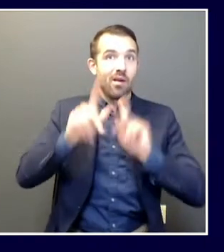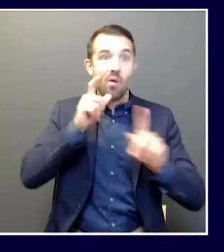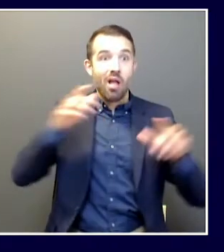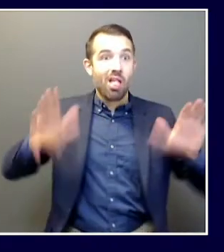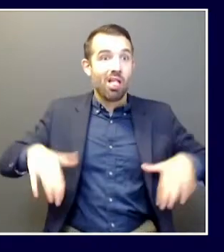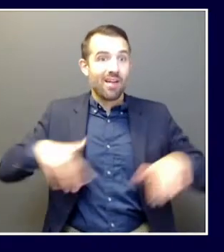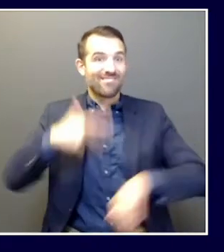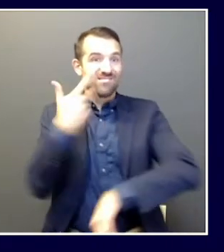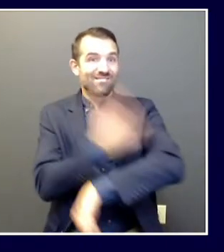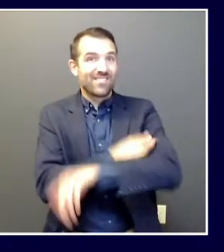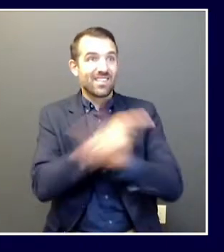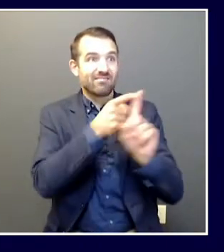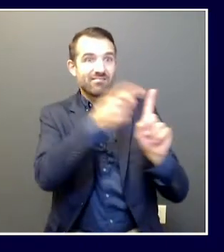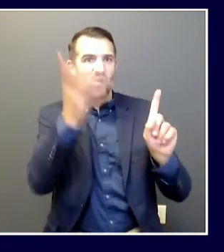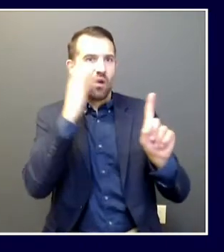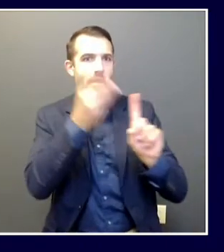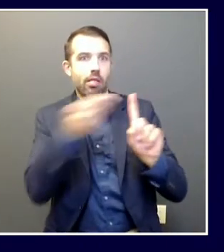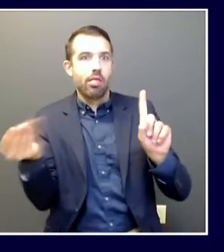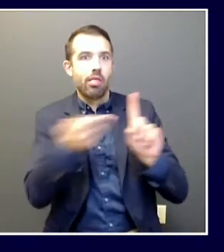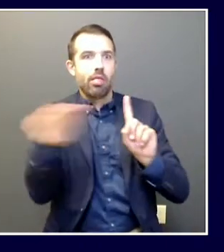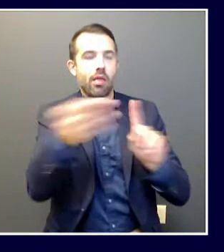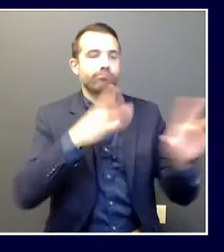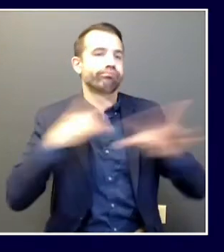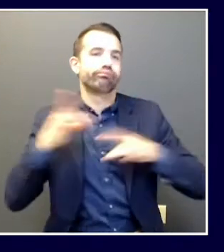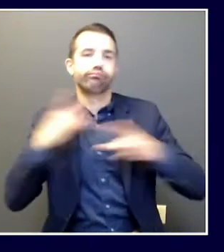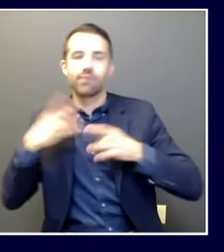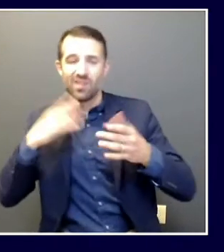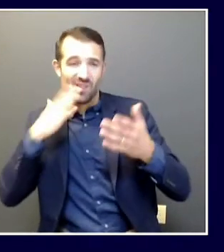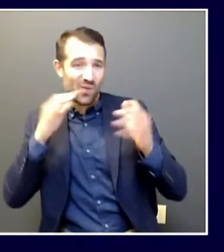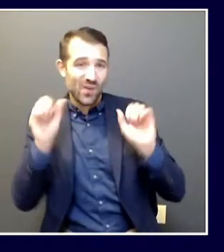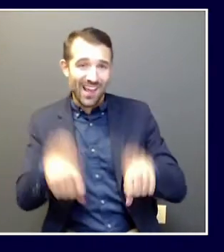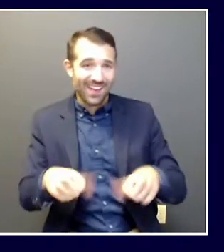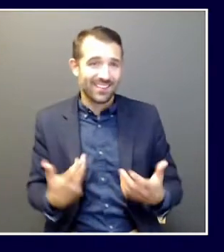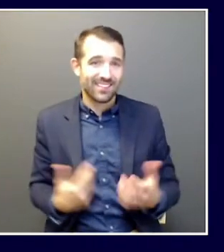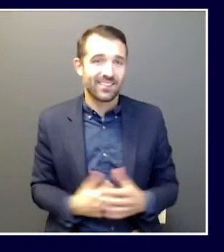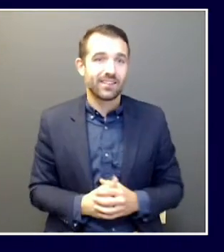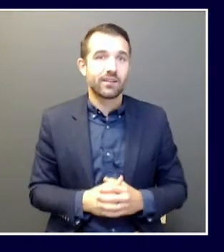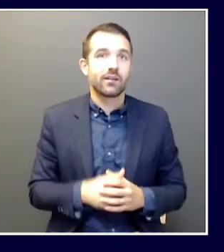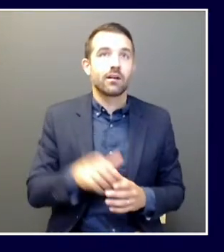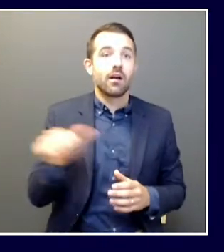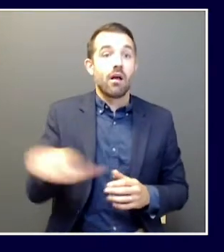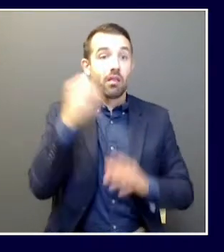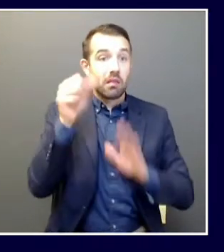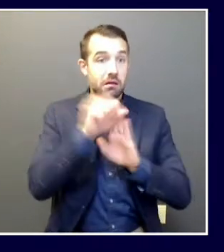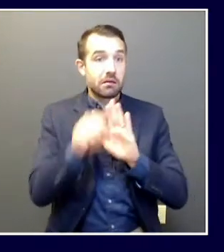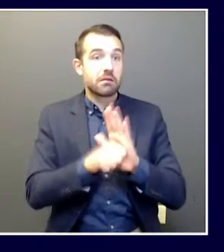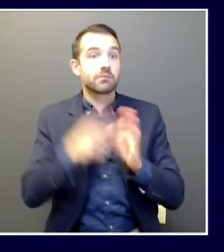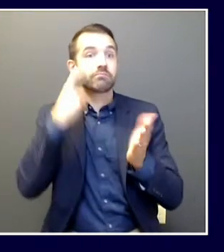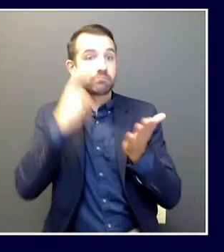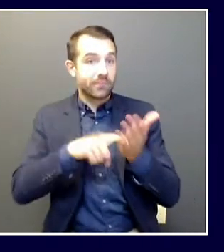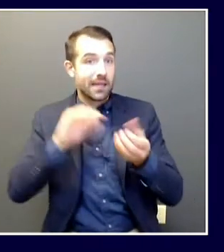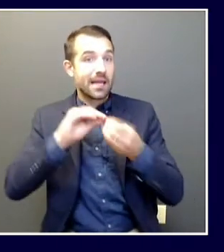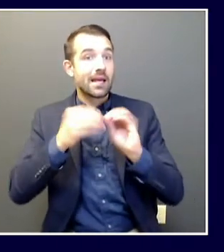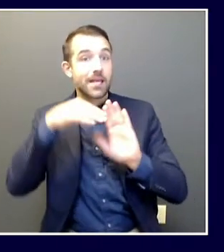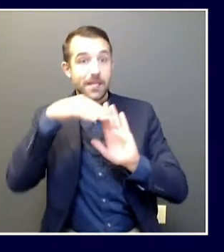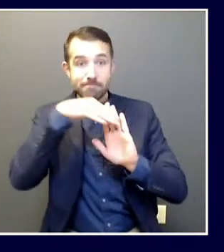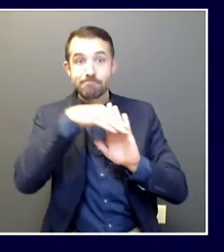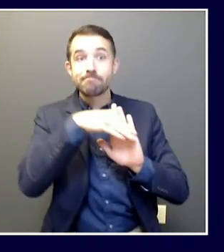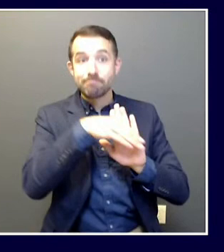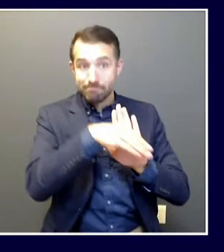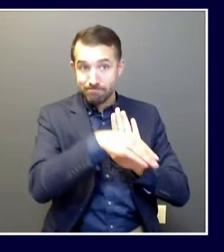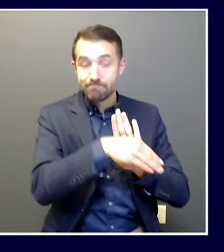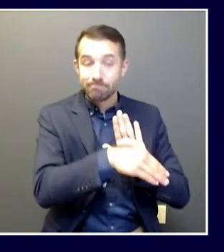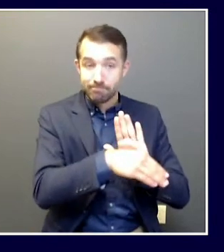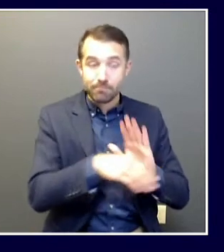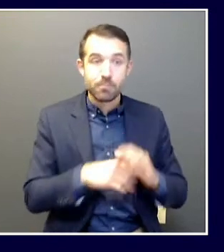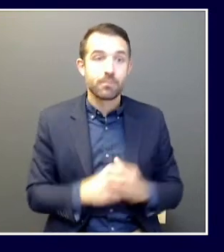Certainly, we're encouraged by the data from other states where there have been a downturn. There are some very early signs of an easing